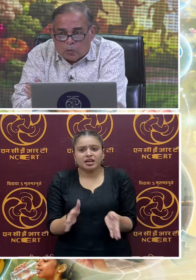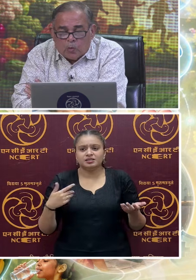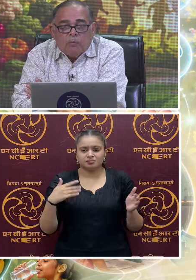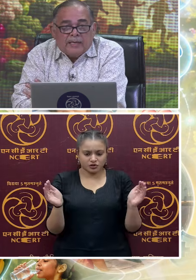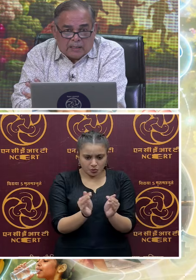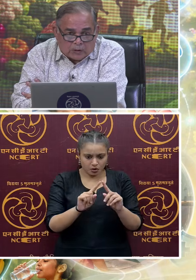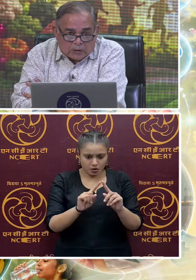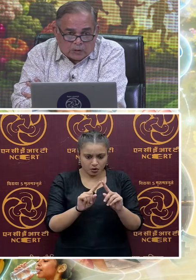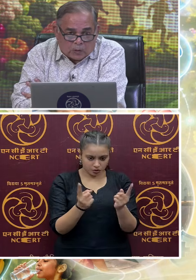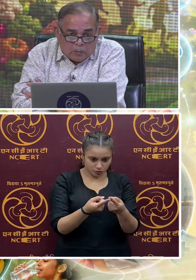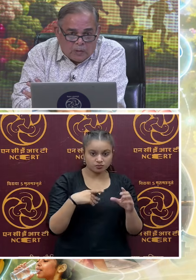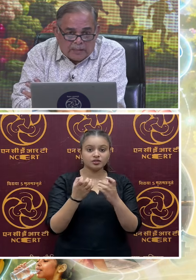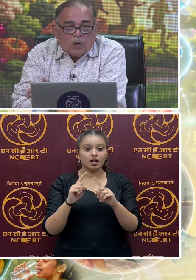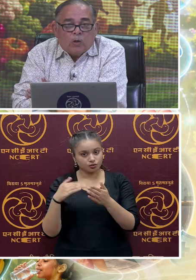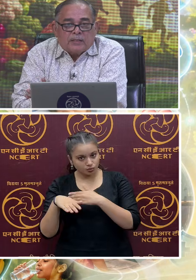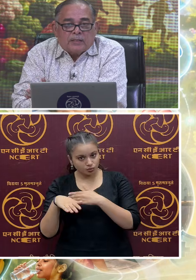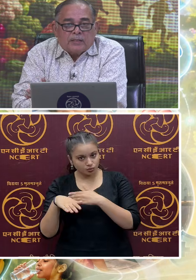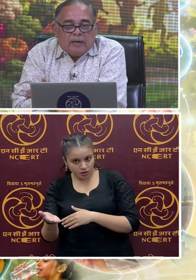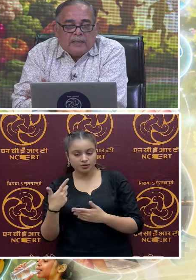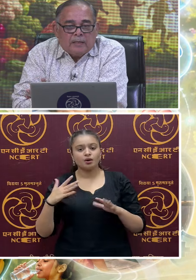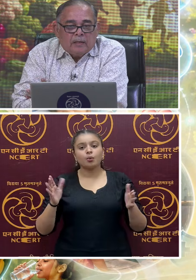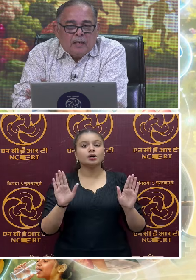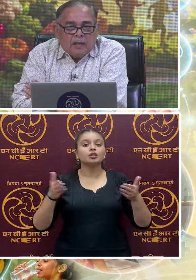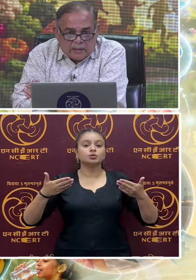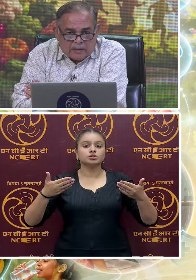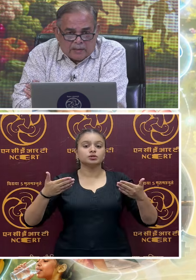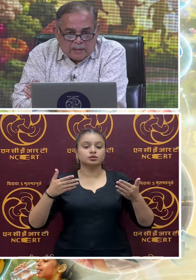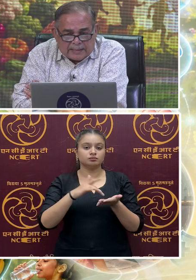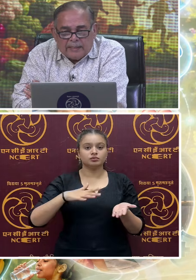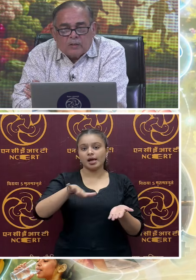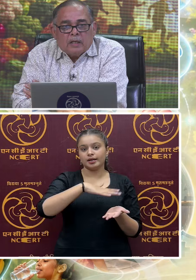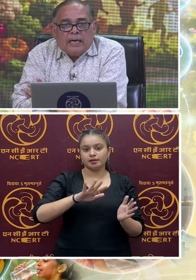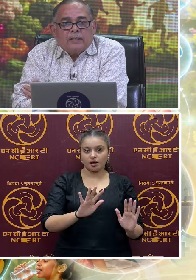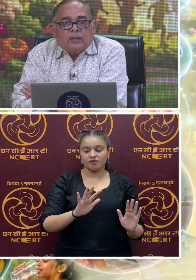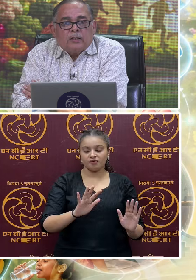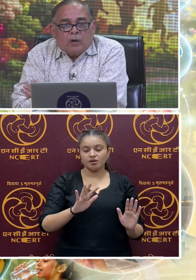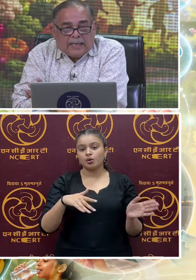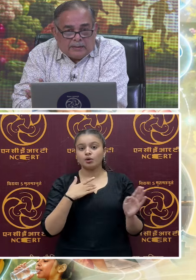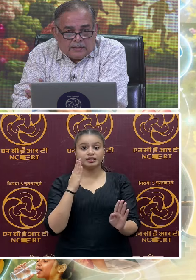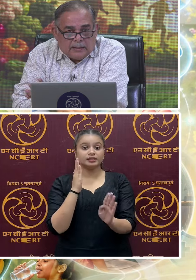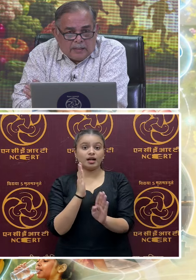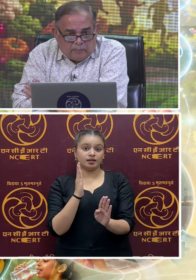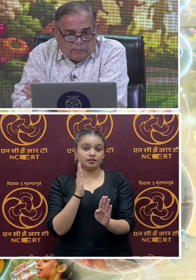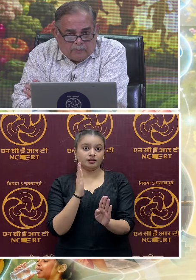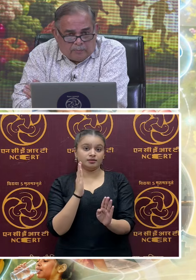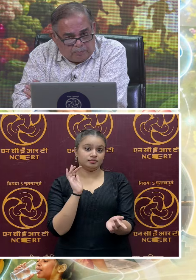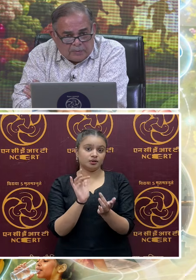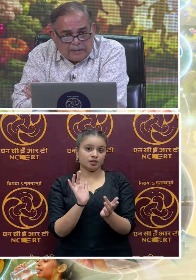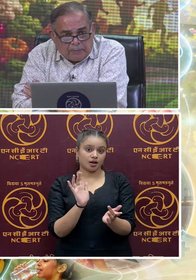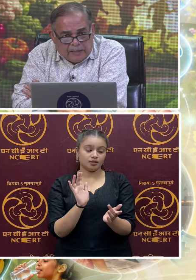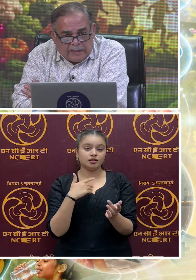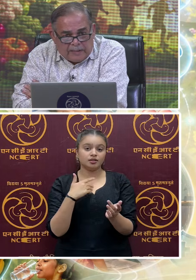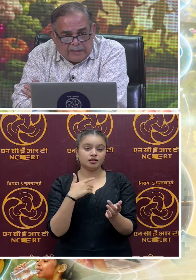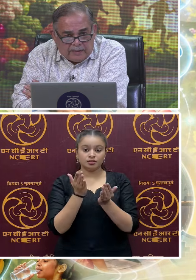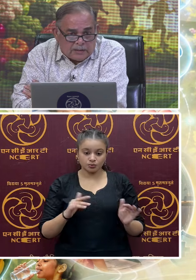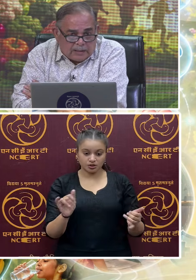small room like a classroom in a closed environment. The second is the direct contact.